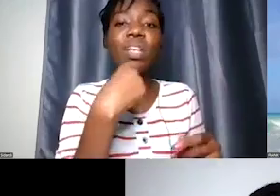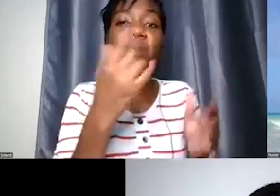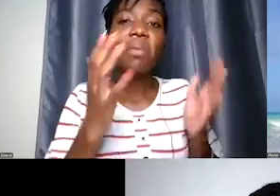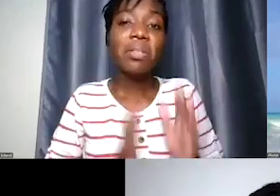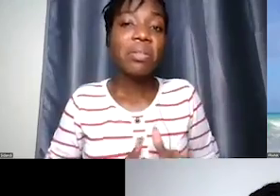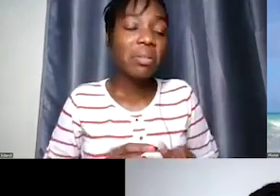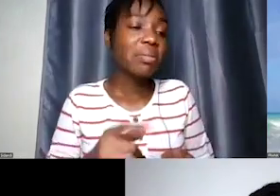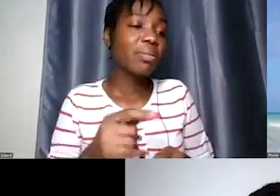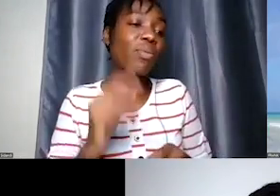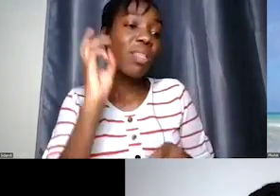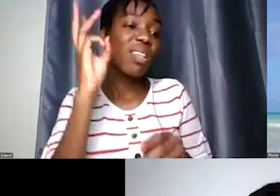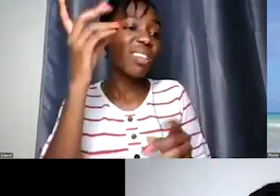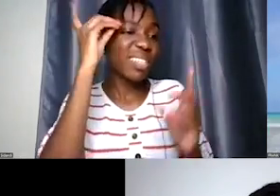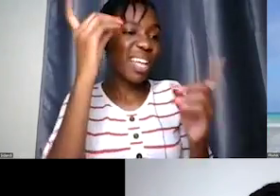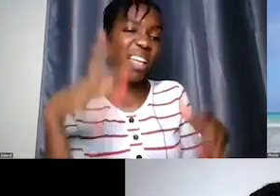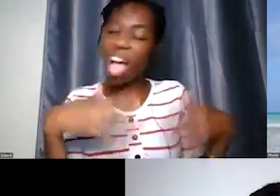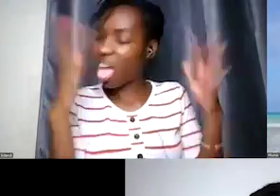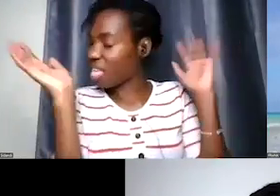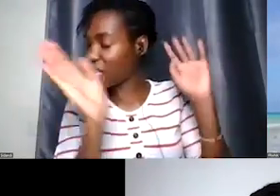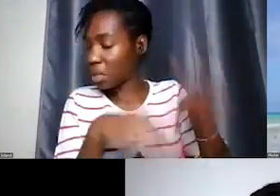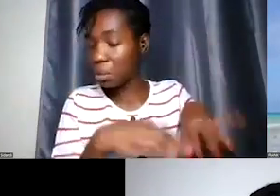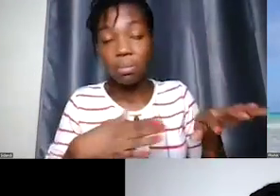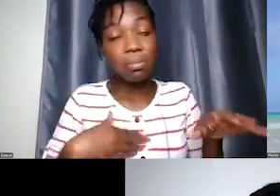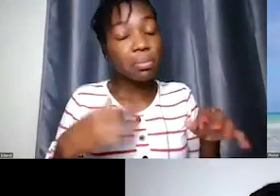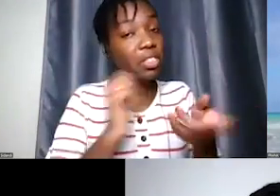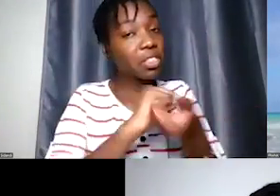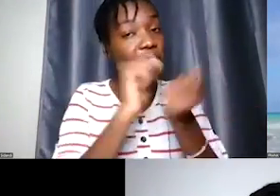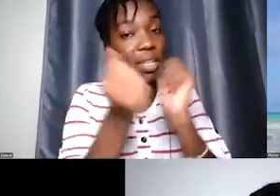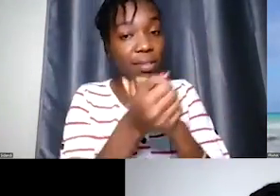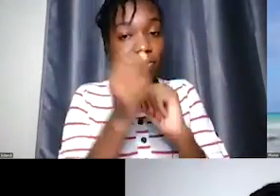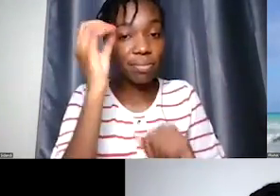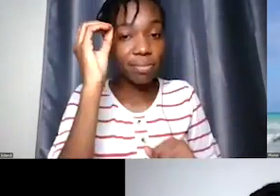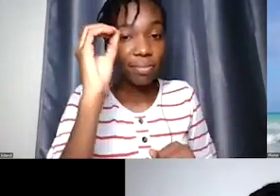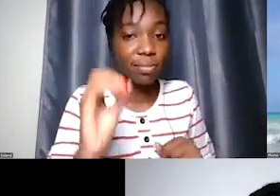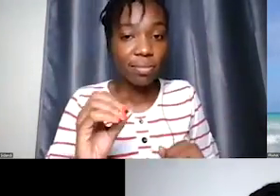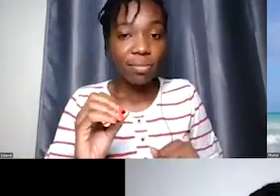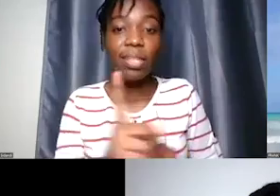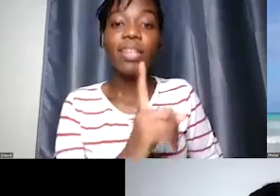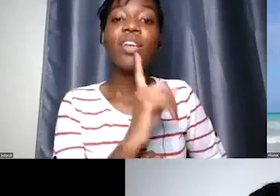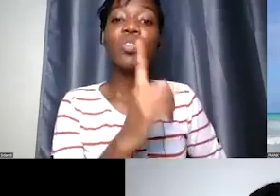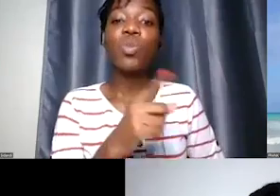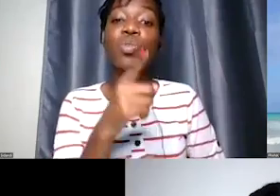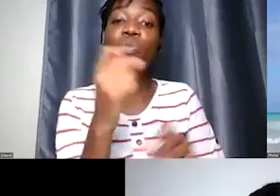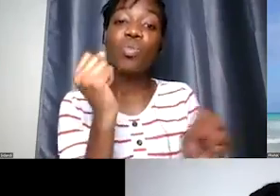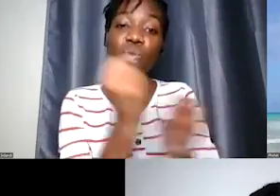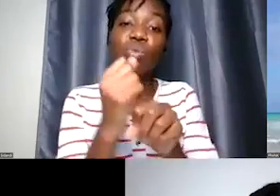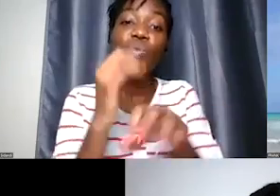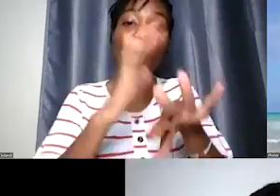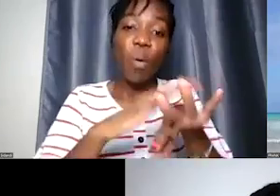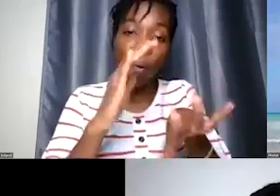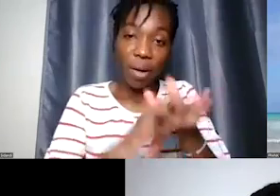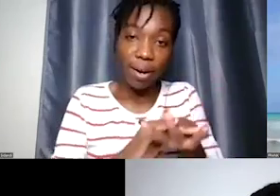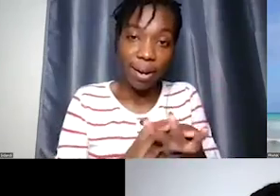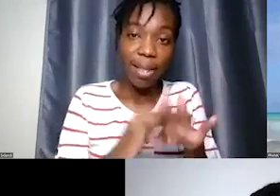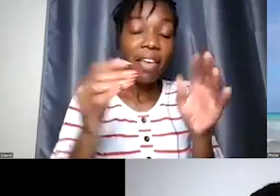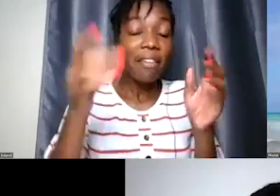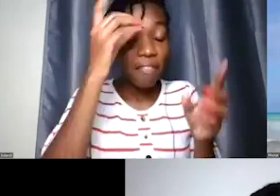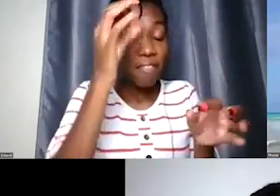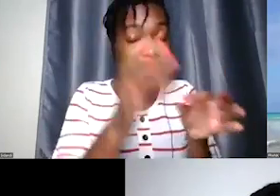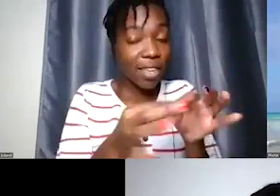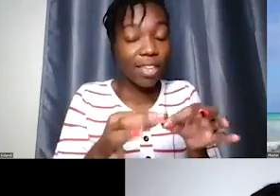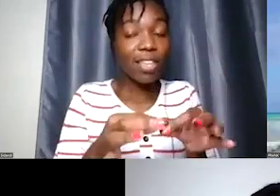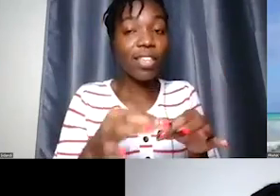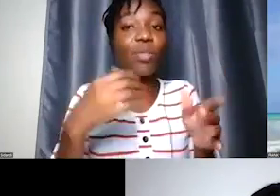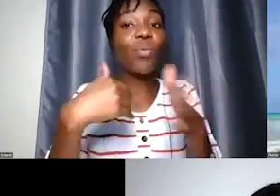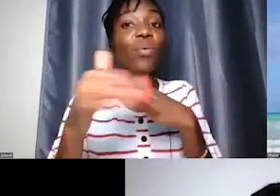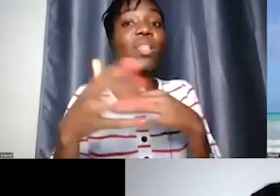decide, I'm not going to change. And so what you can do the good things. Faith without works is dead.